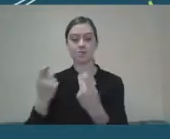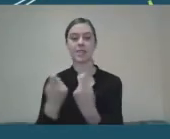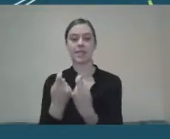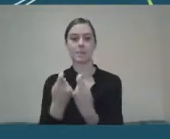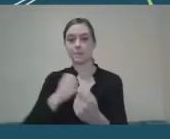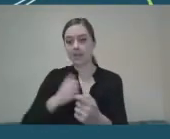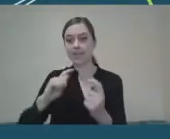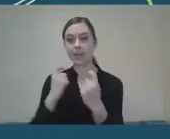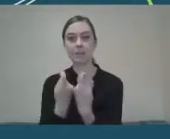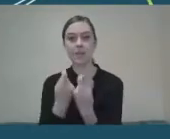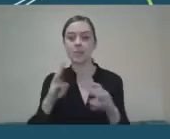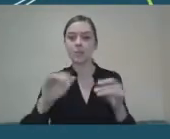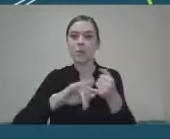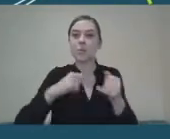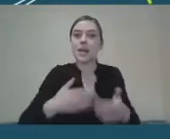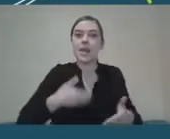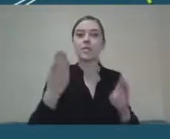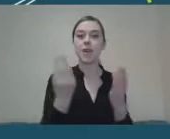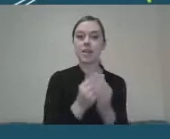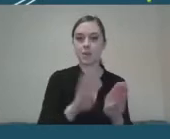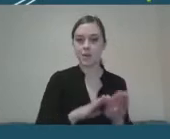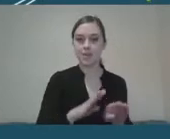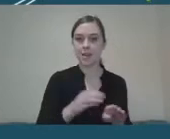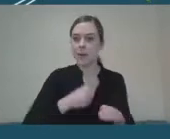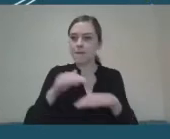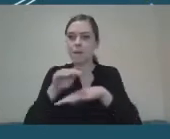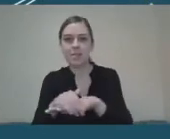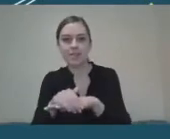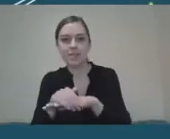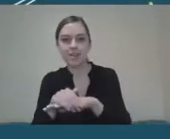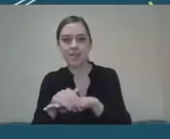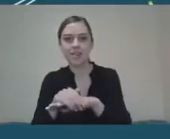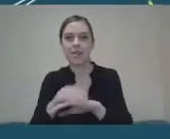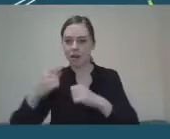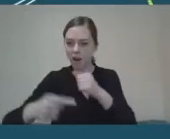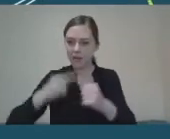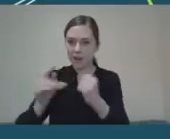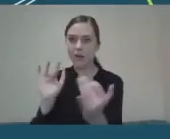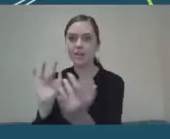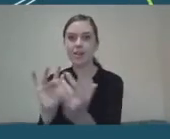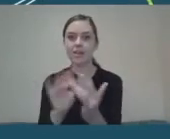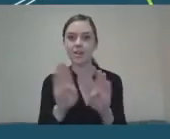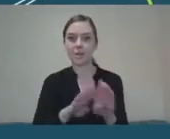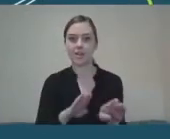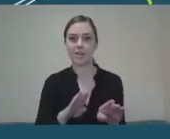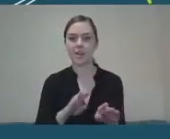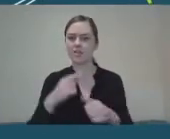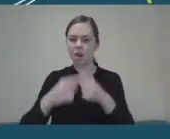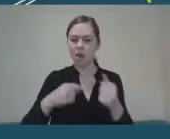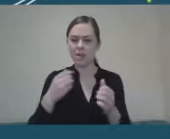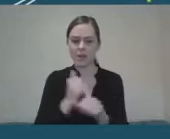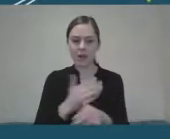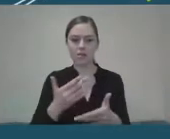I was living with and my friends who I was constantly in contact with. And it was always about, let's get it